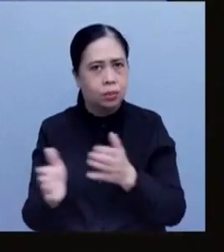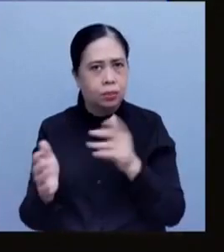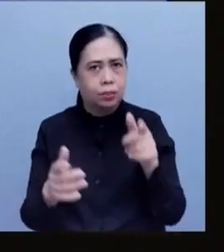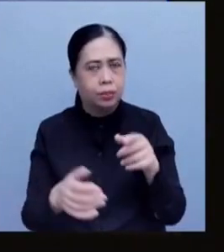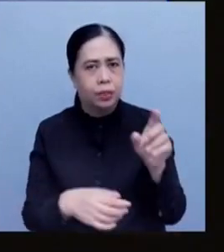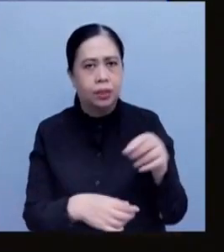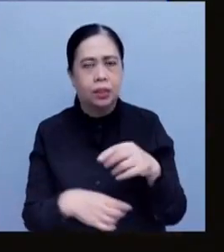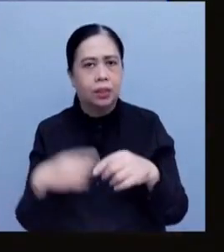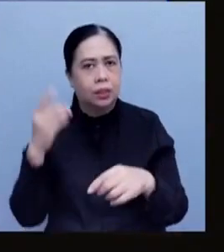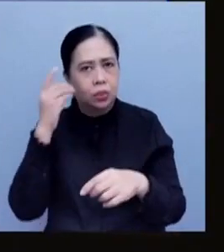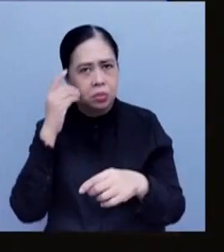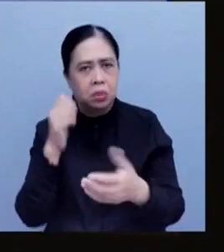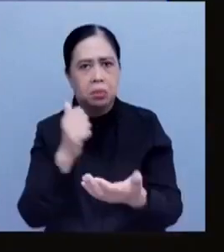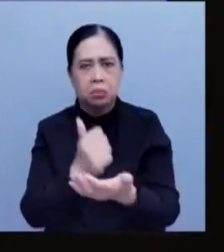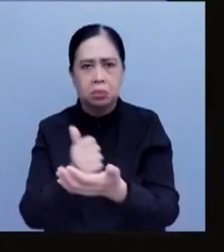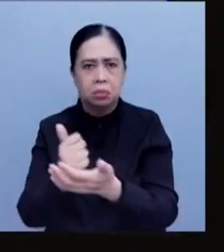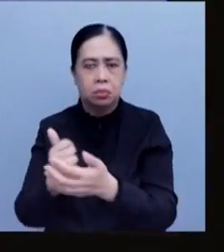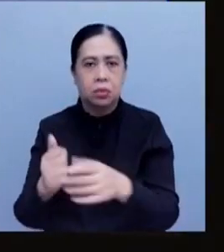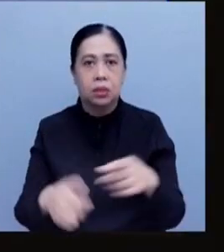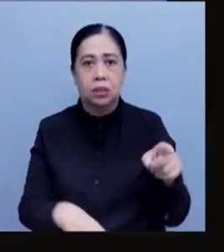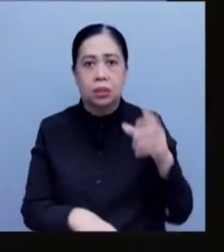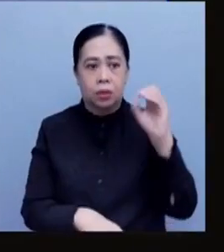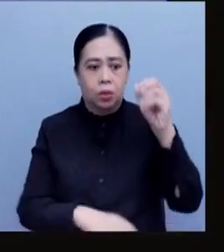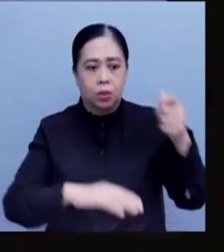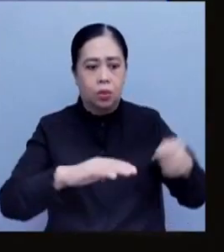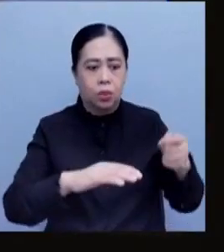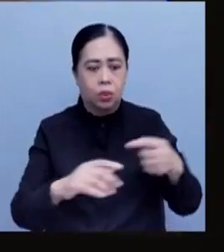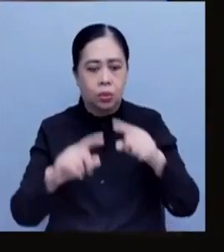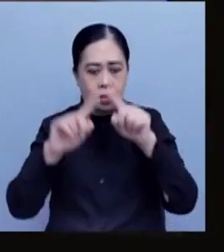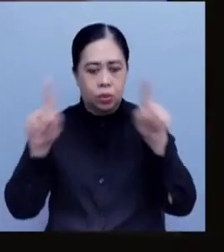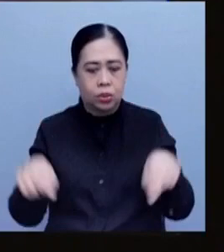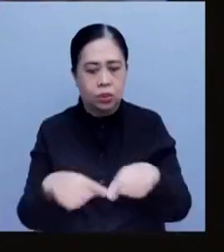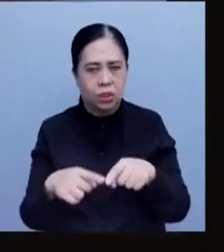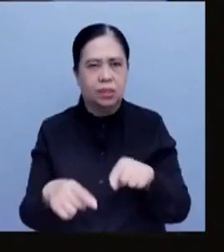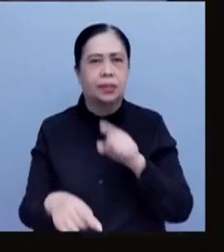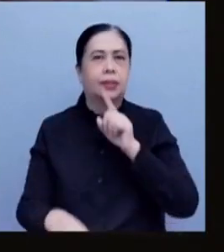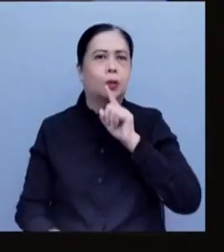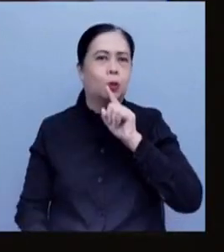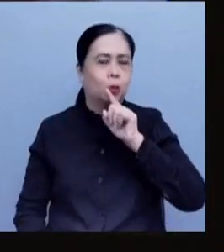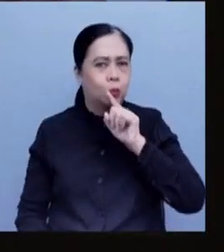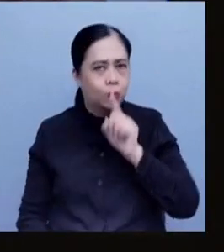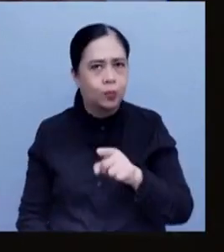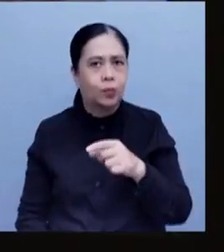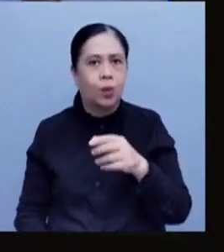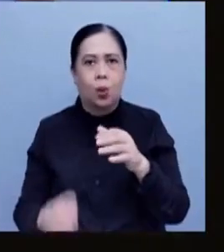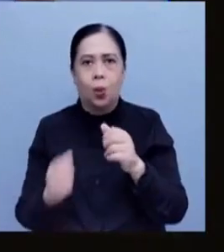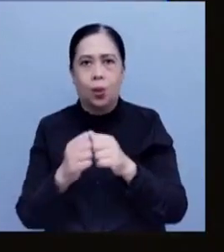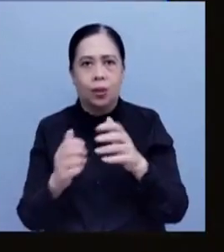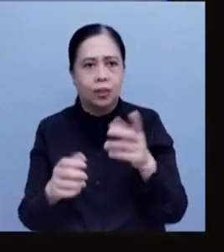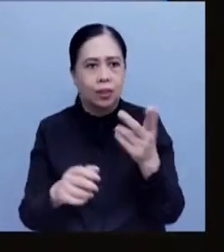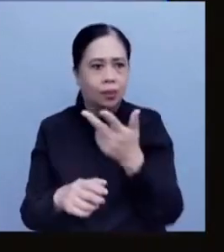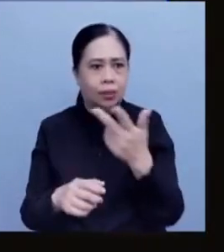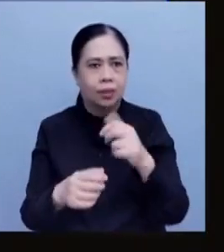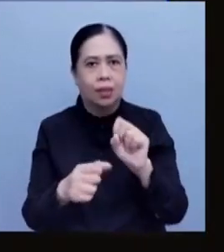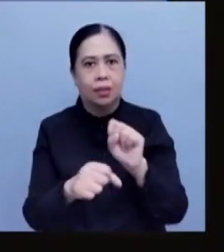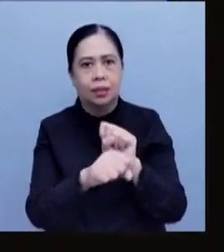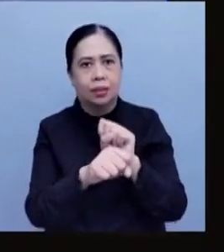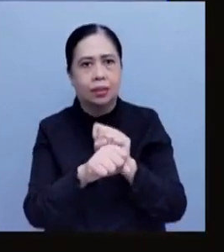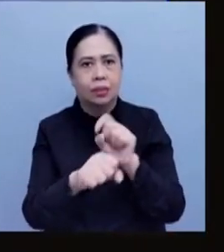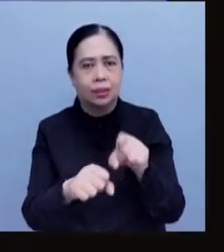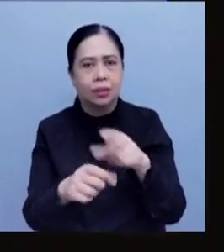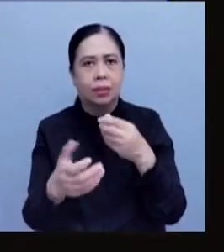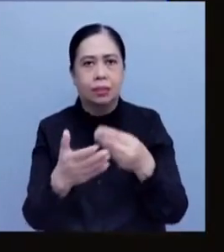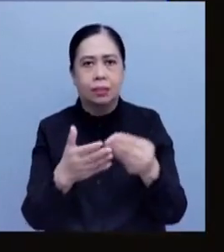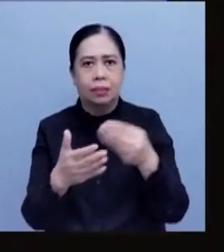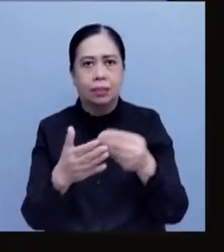Guzman. The ombudsman said in the resolution that there is no doubt that without the individual acts of the respondents, the procurement of the